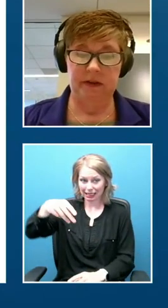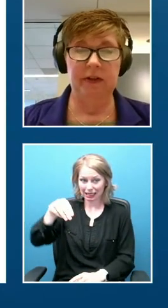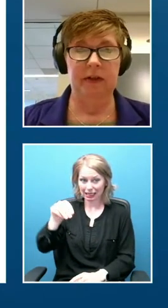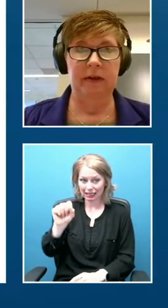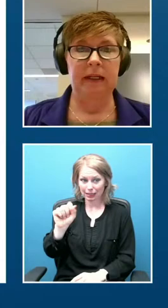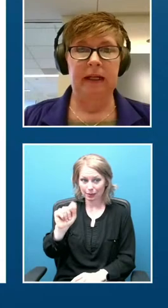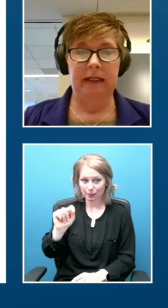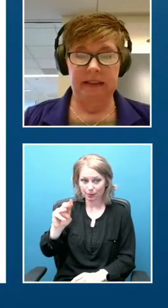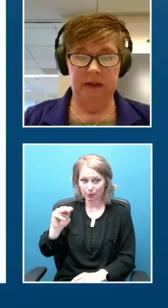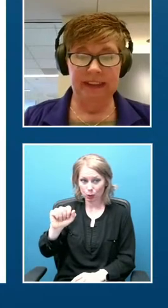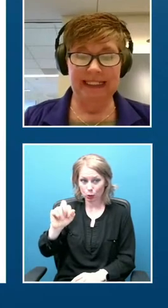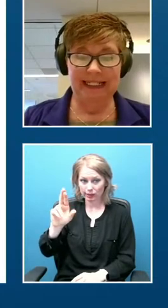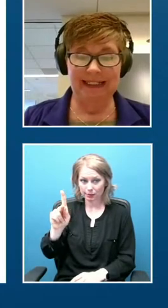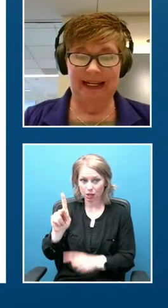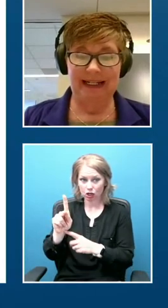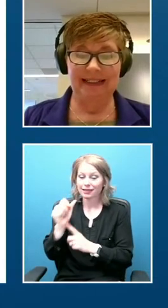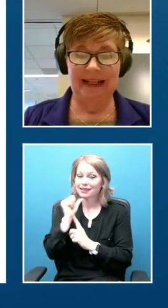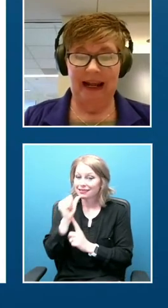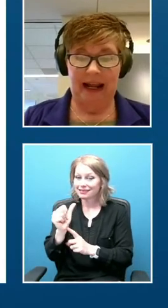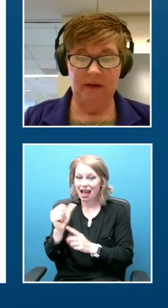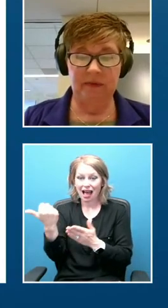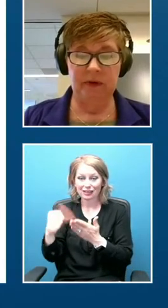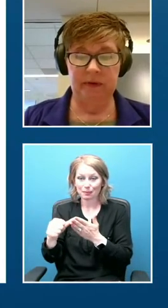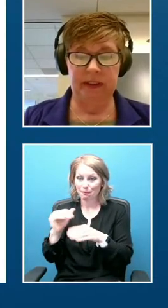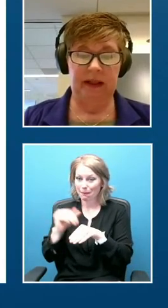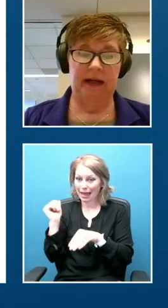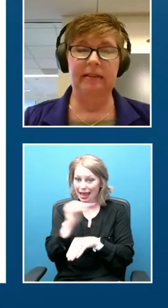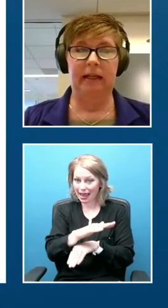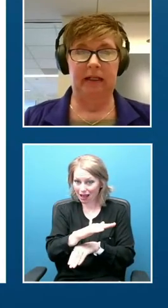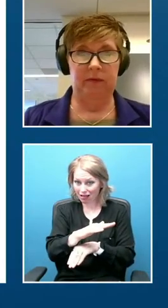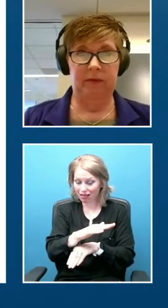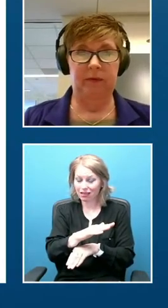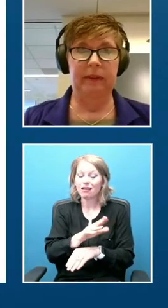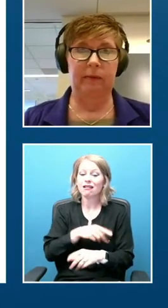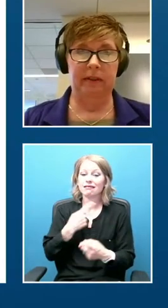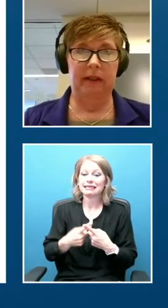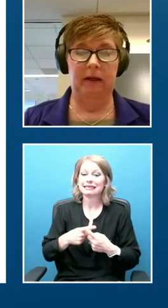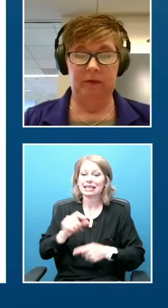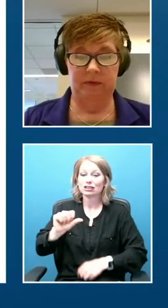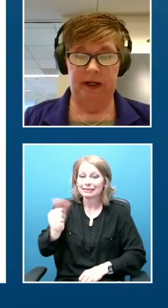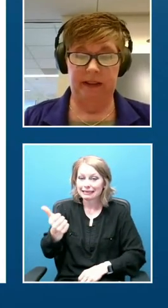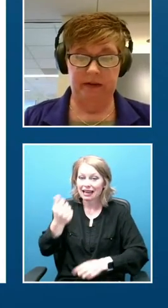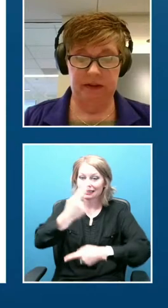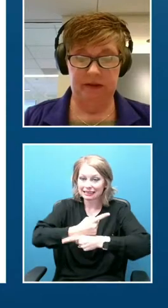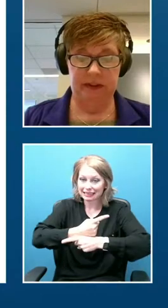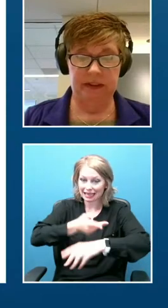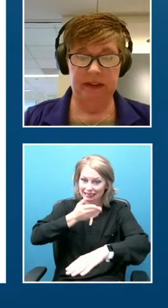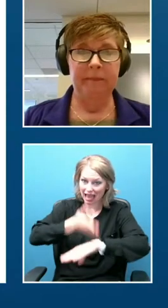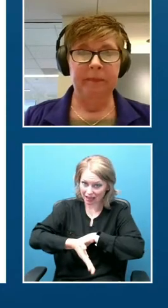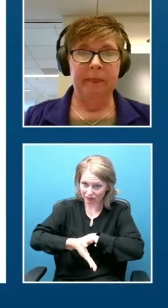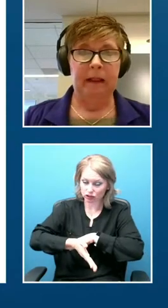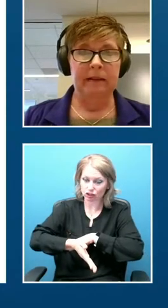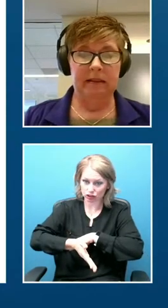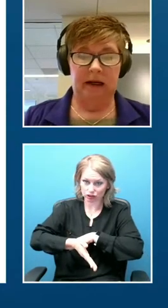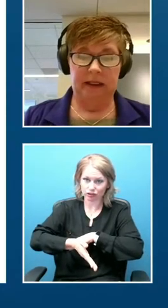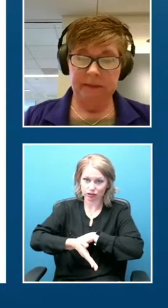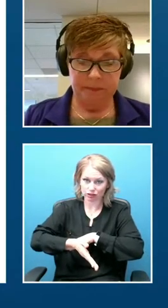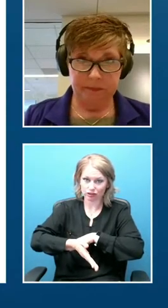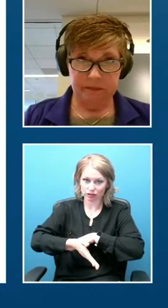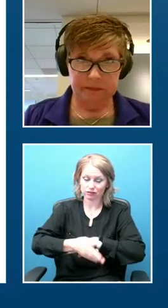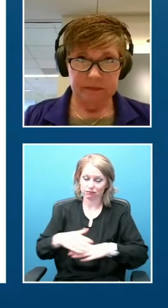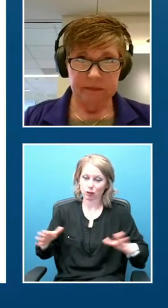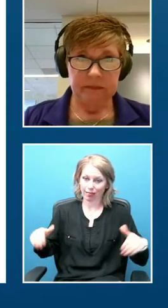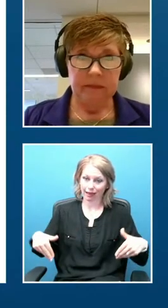the answer until 10 days after the last date that was allowed for filing its service.